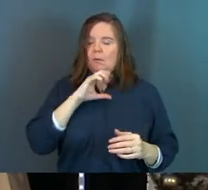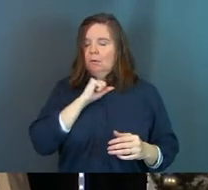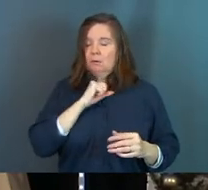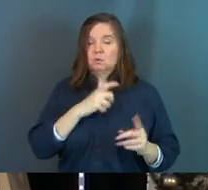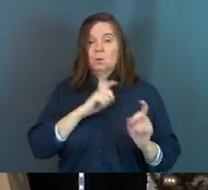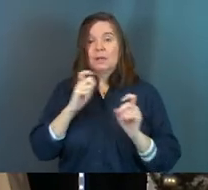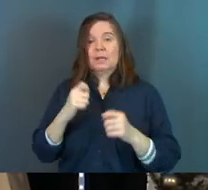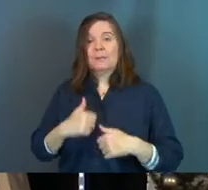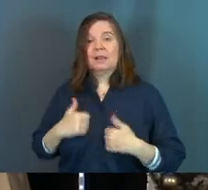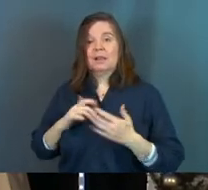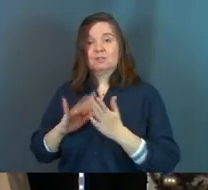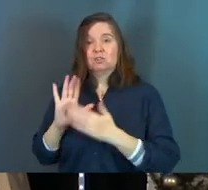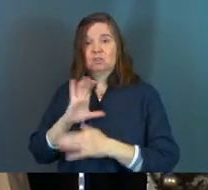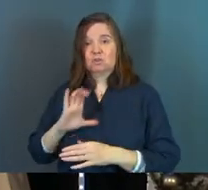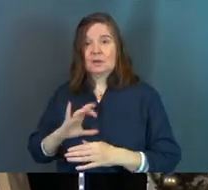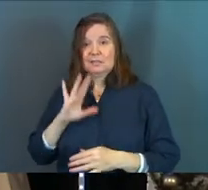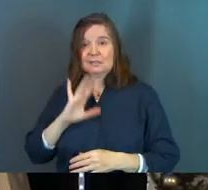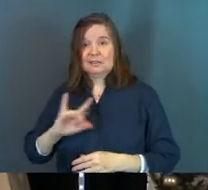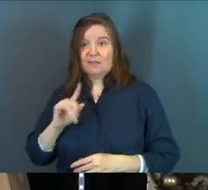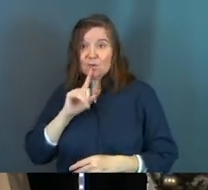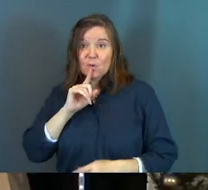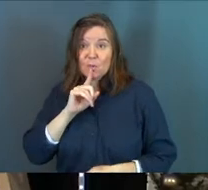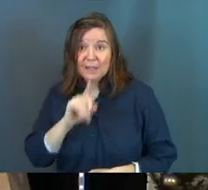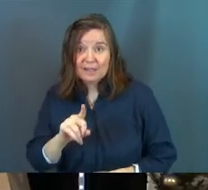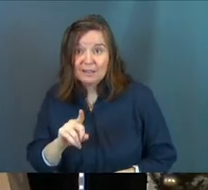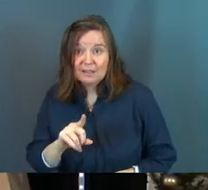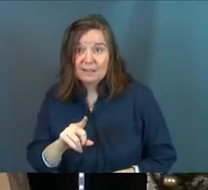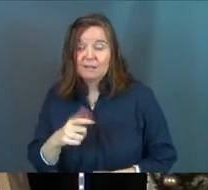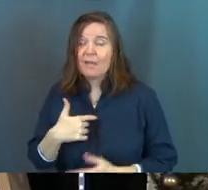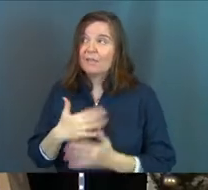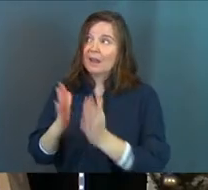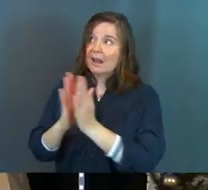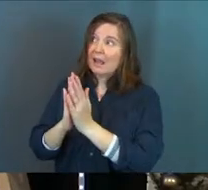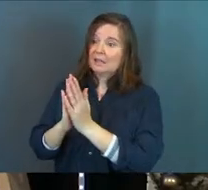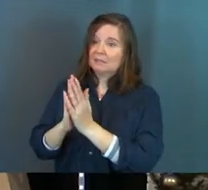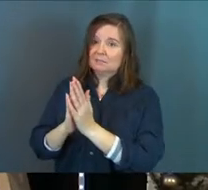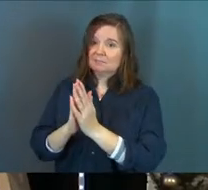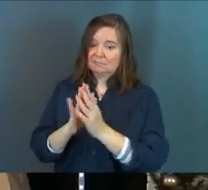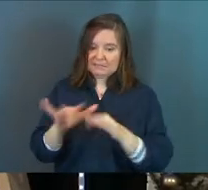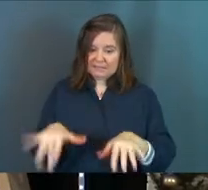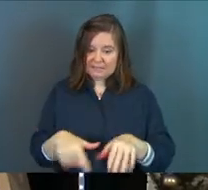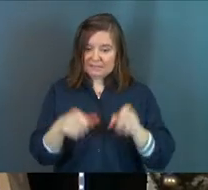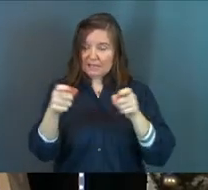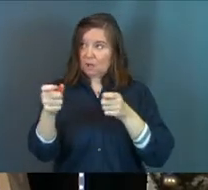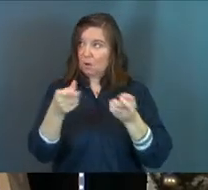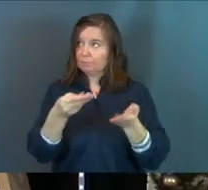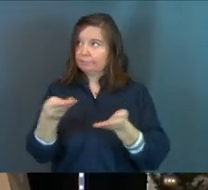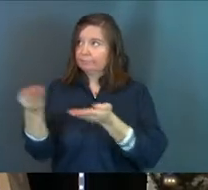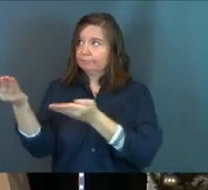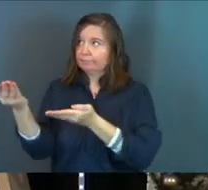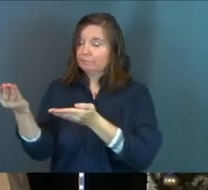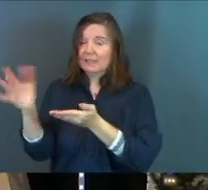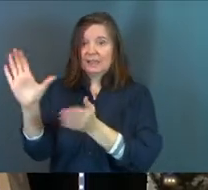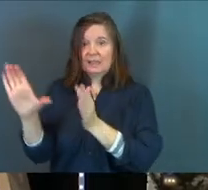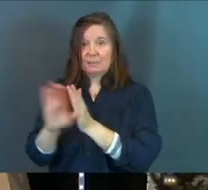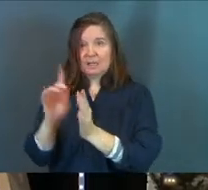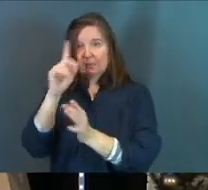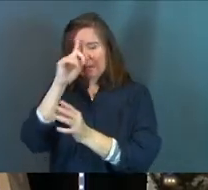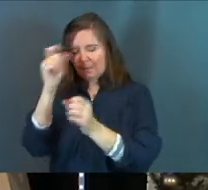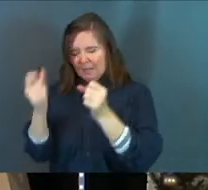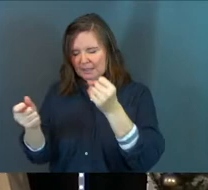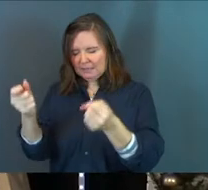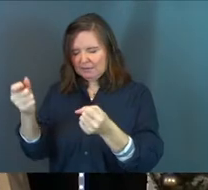And so I gave my life to Jesus Christ for real. And I asked him to take over the steering wheel of my life because that's the picture that was in my